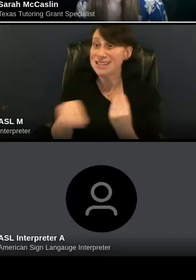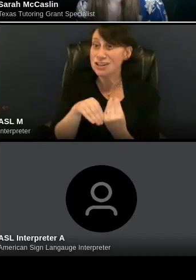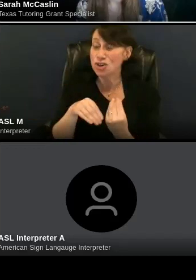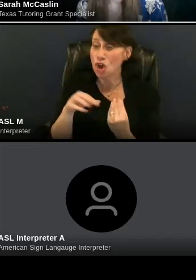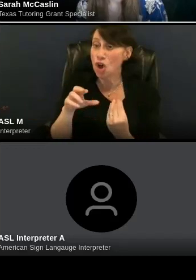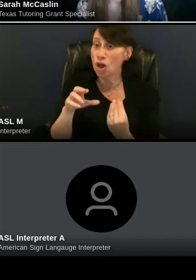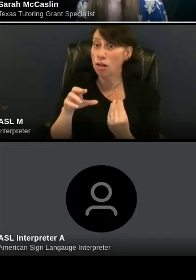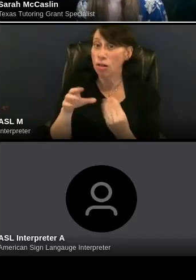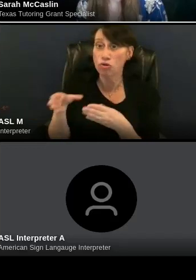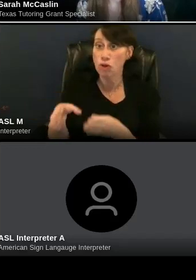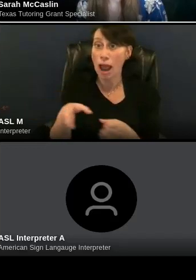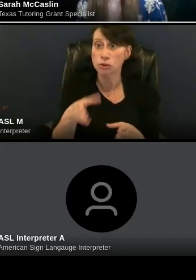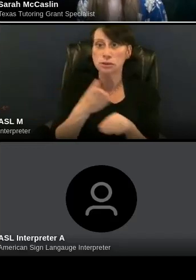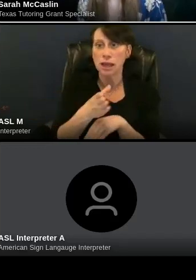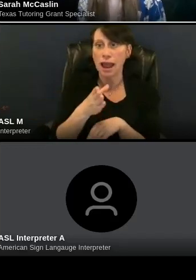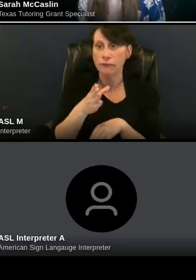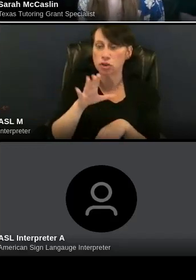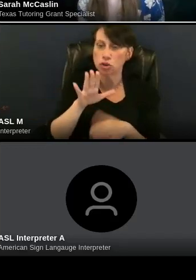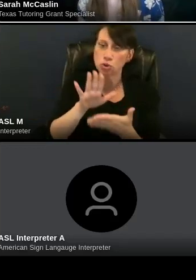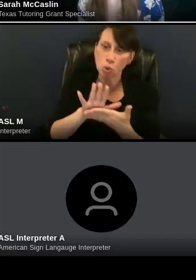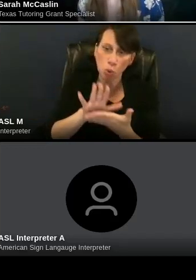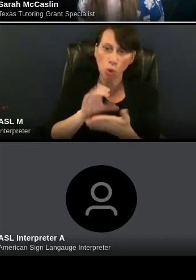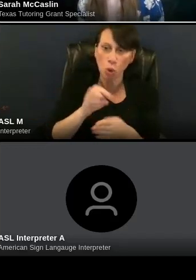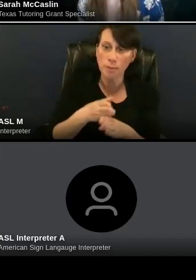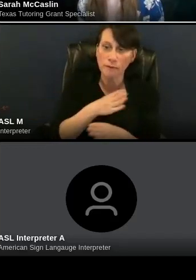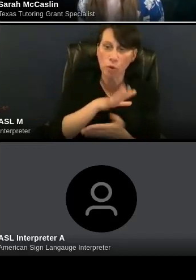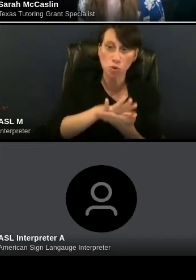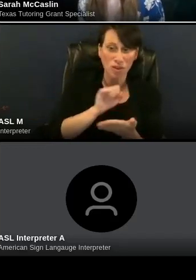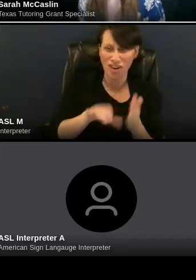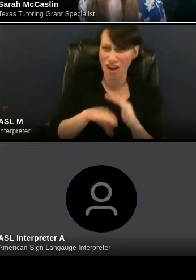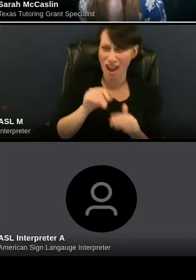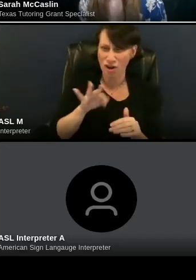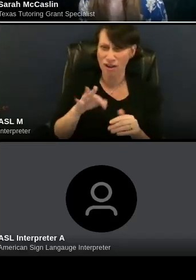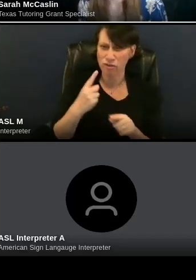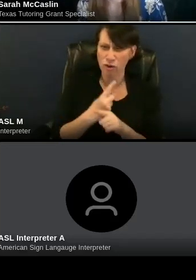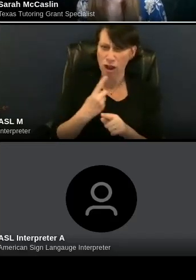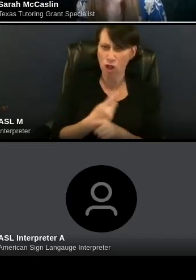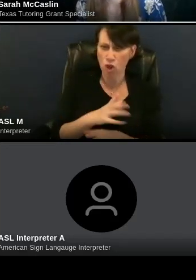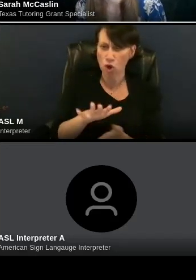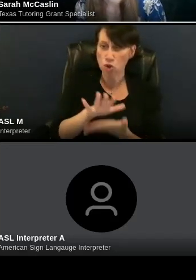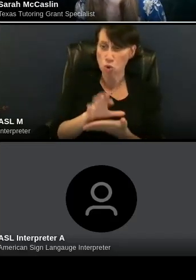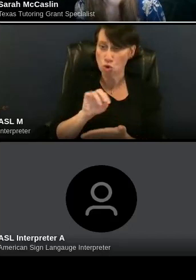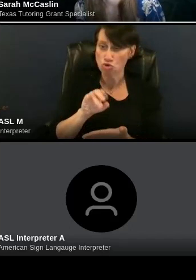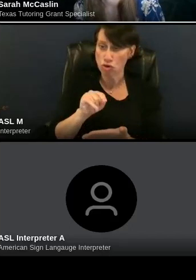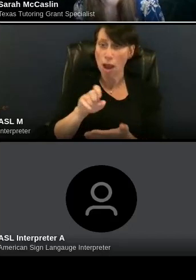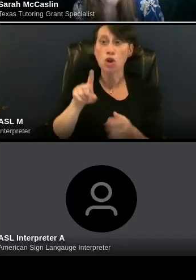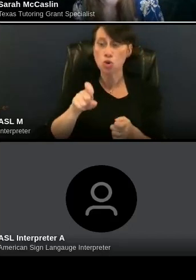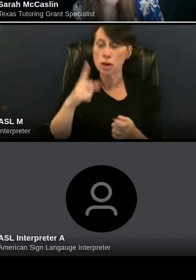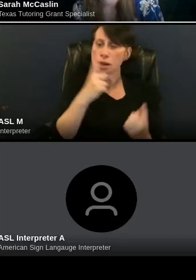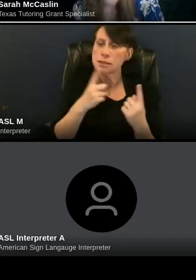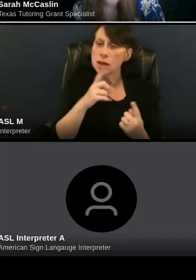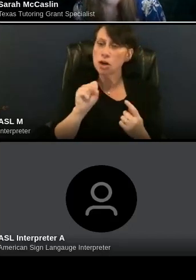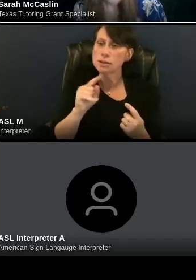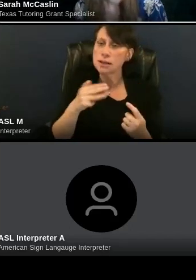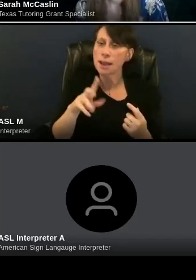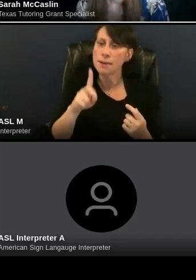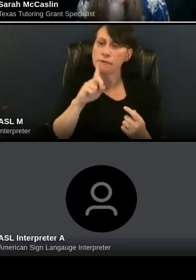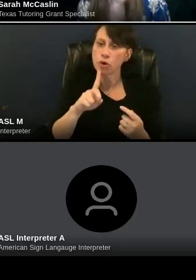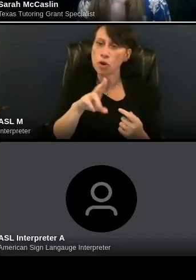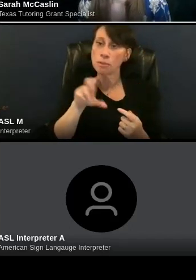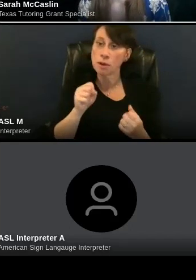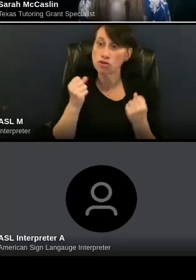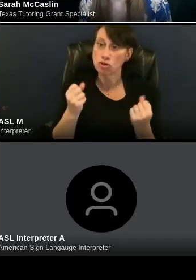routes before or after school that are outside of the normal school routes, you can consider stipends for your bus drivers as well.